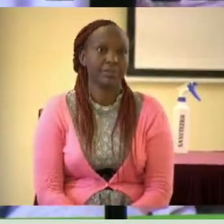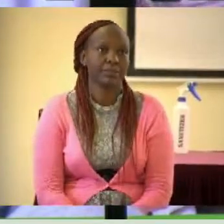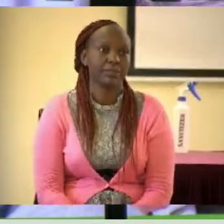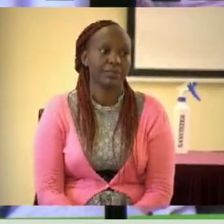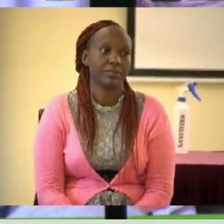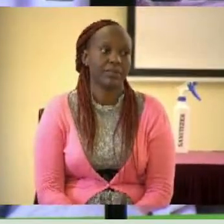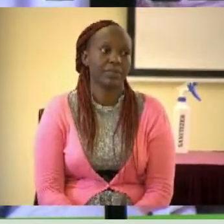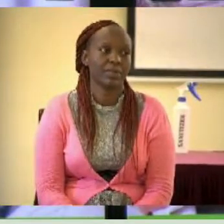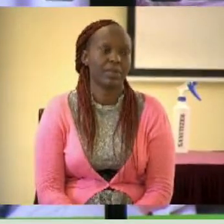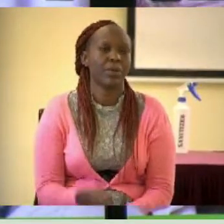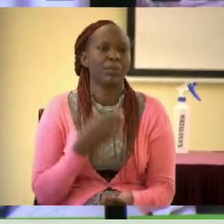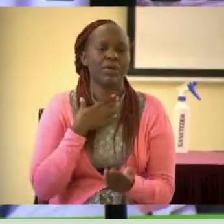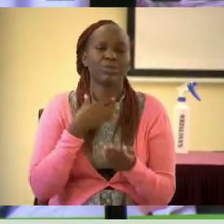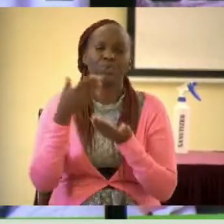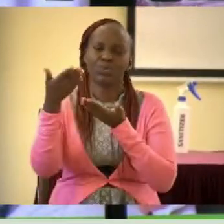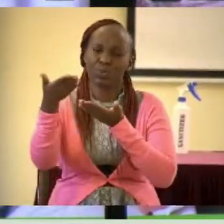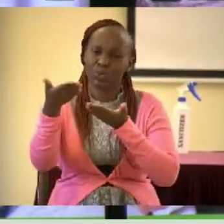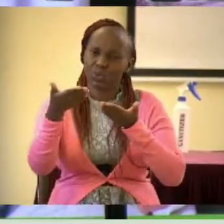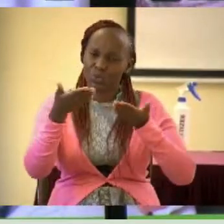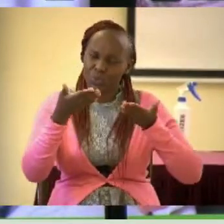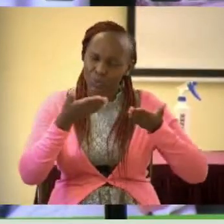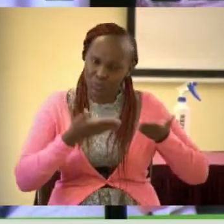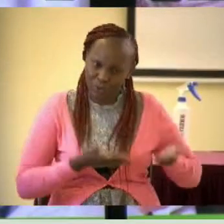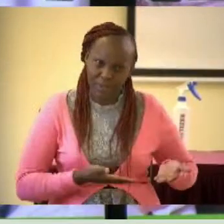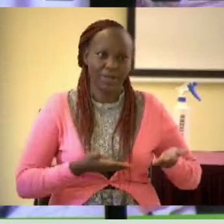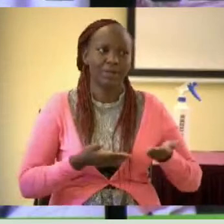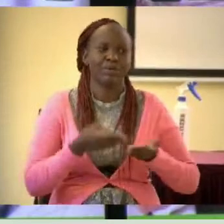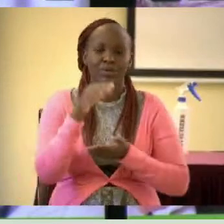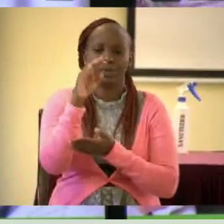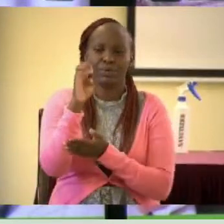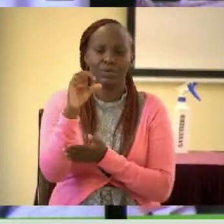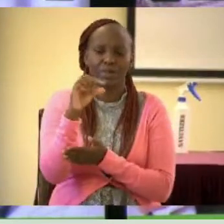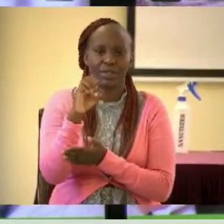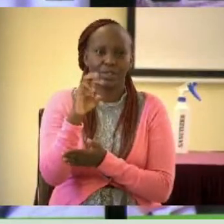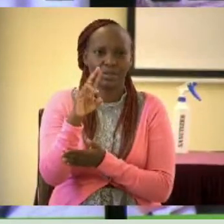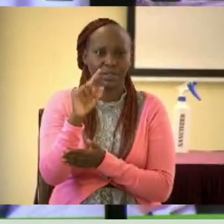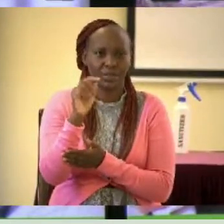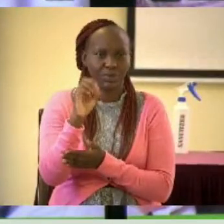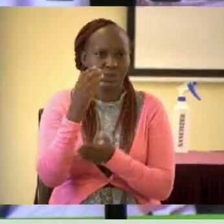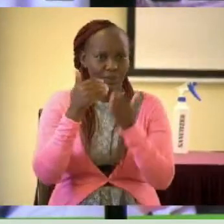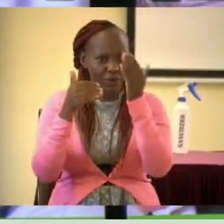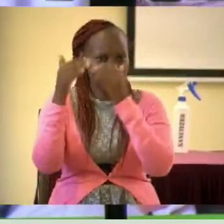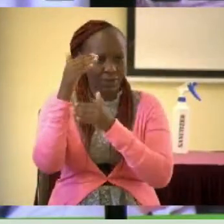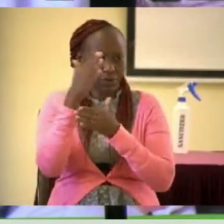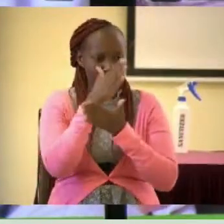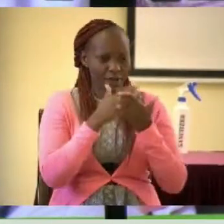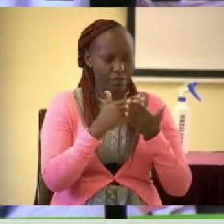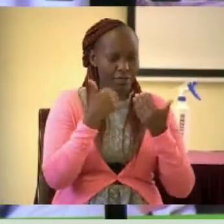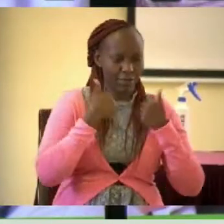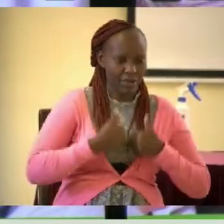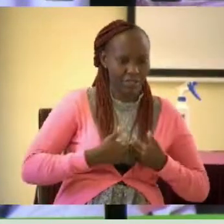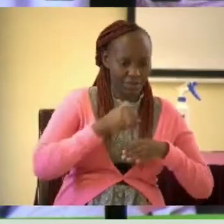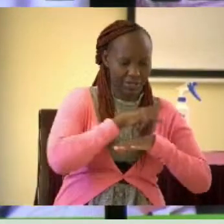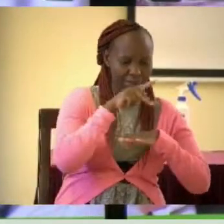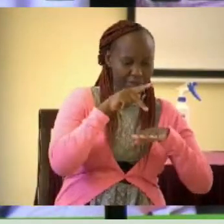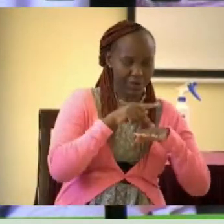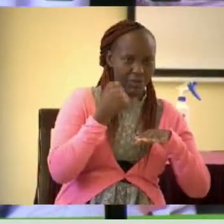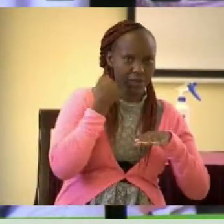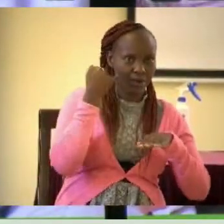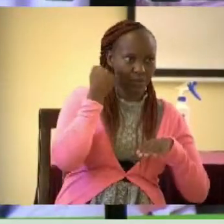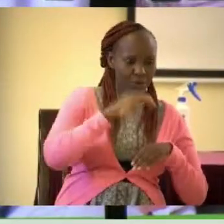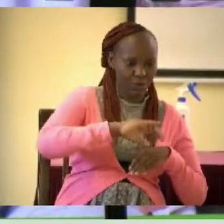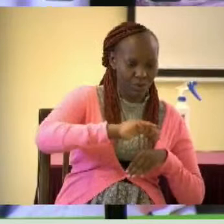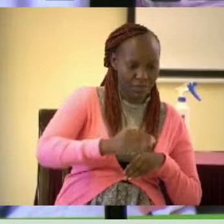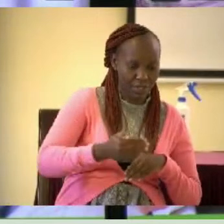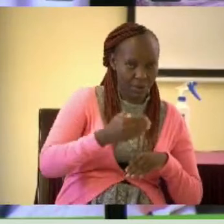I want to sincerely welcome you to Egerton University on behalf of myself as the principal of the Nakuru Town